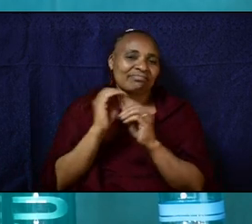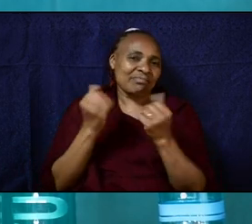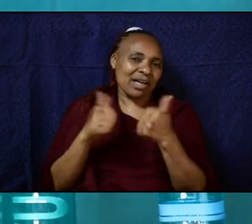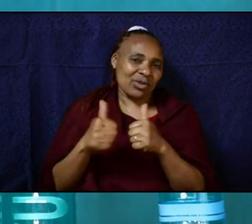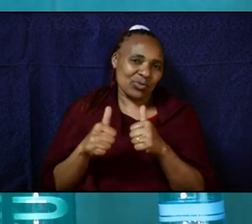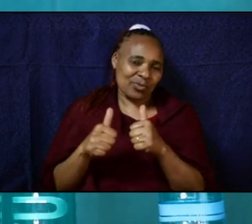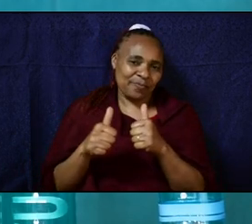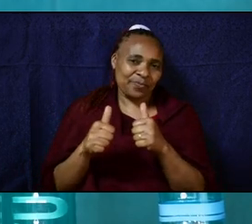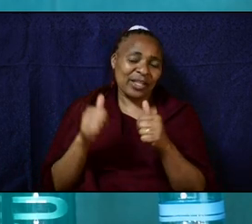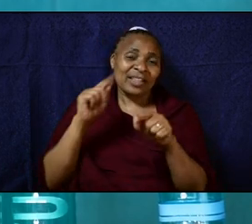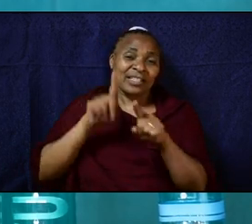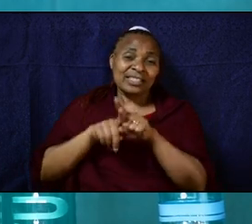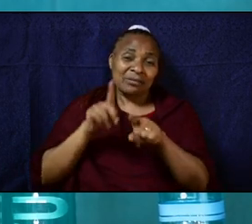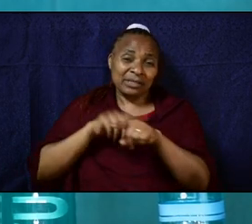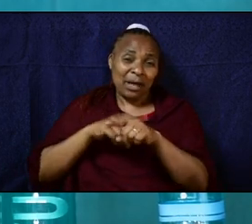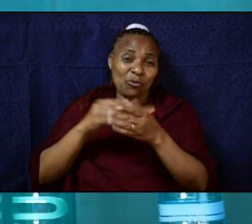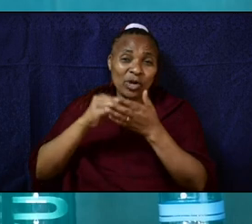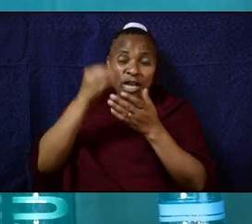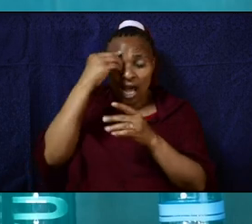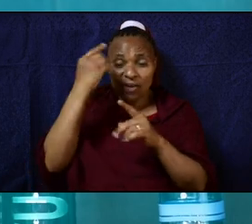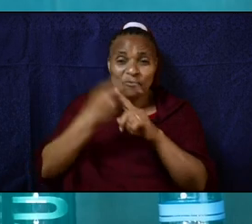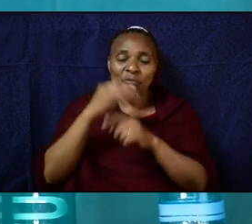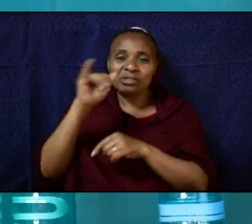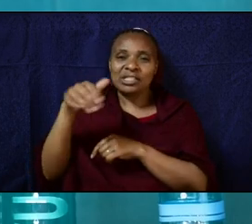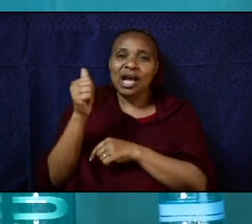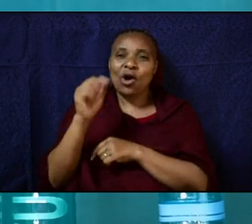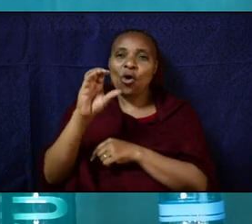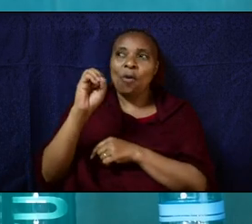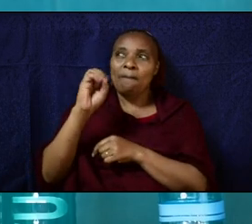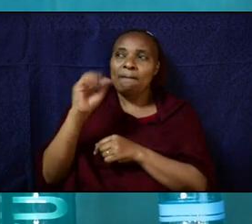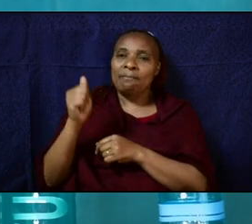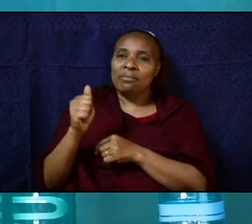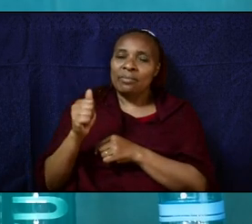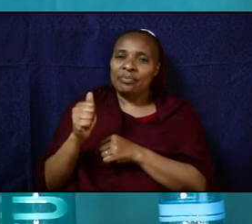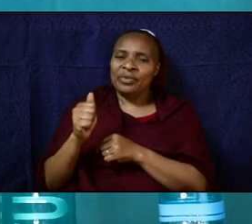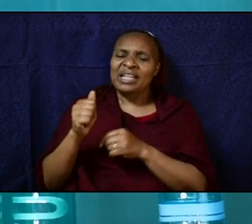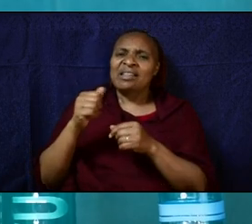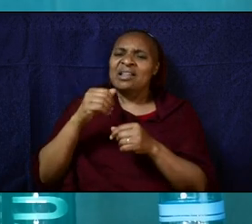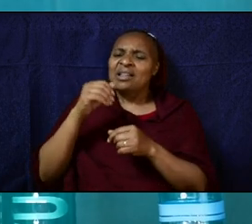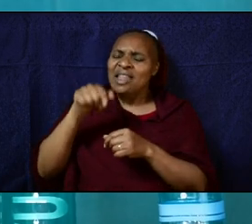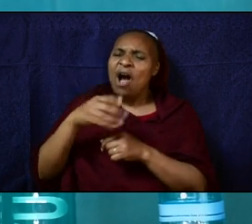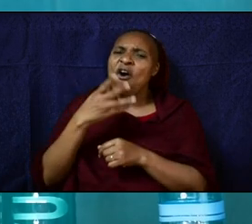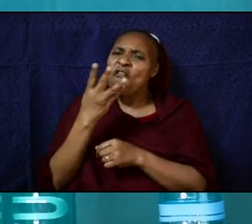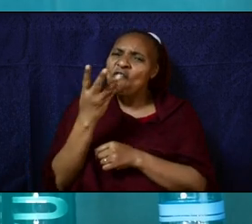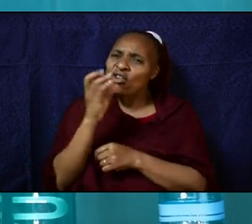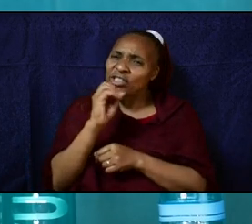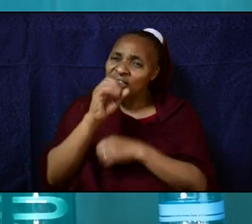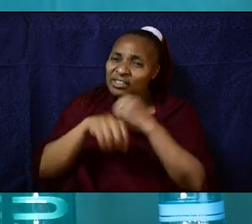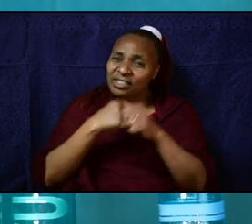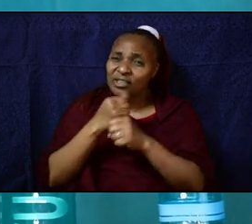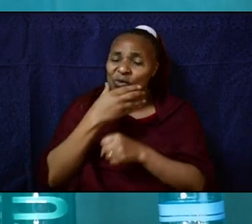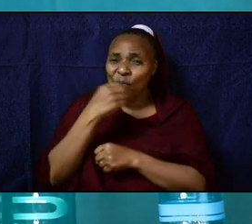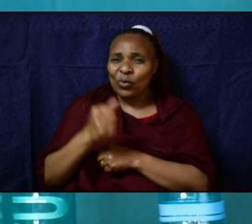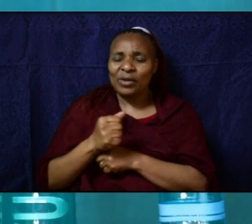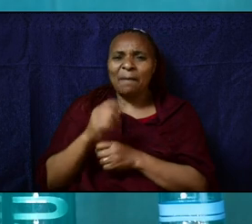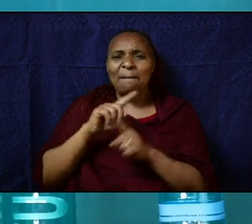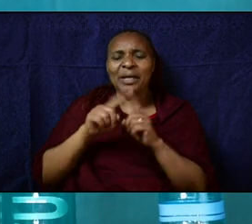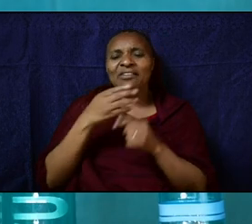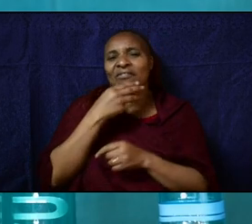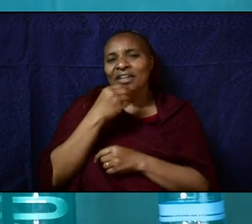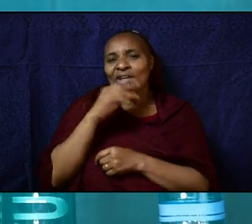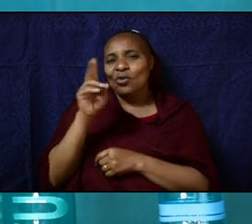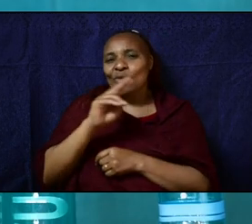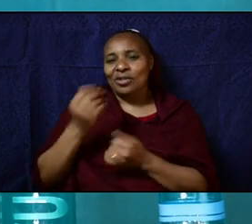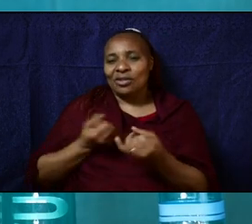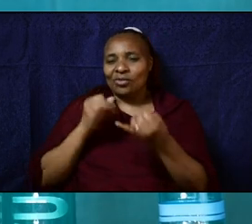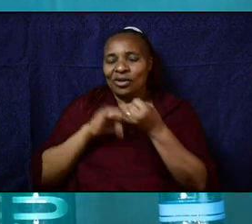can even learn from Jacob. Isaac, the guy was 40 years old and his dad was still looking for a wife for him.